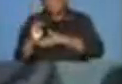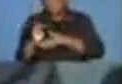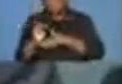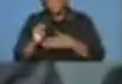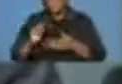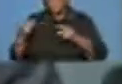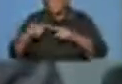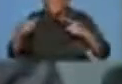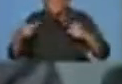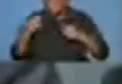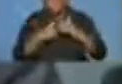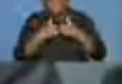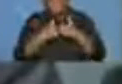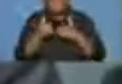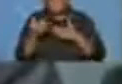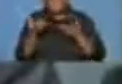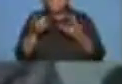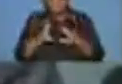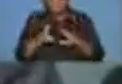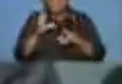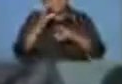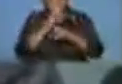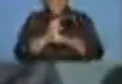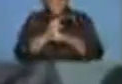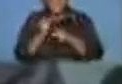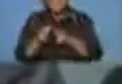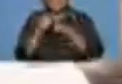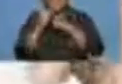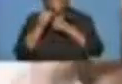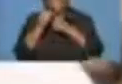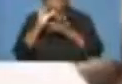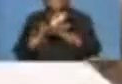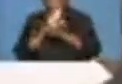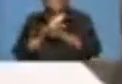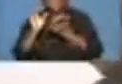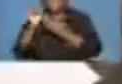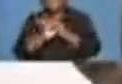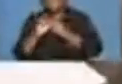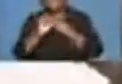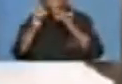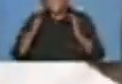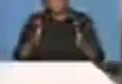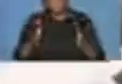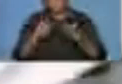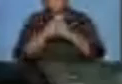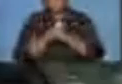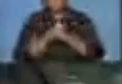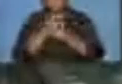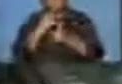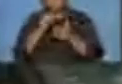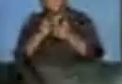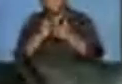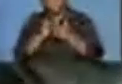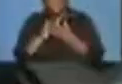for those individuals, particularly those security officers in the schools. Ferguson says while there was a uniform allowance